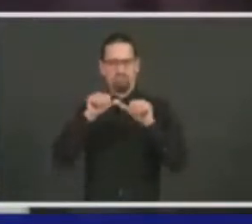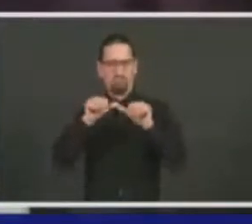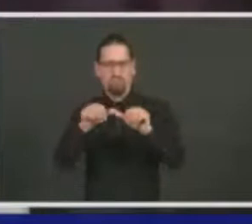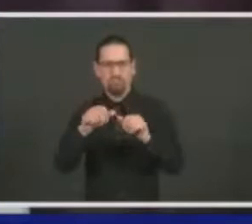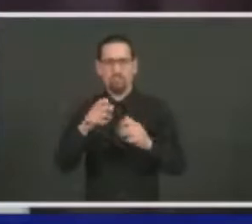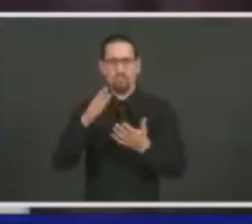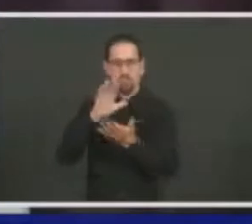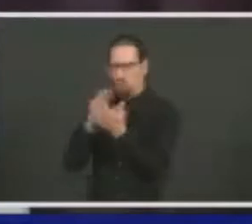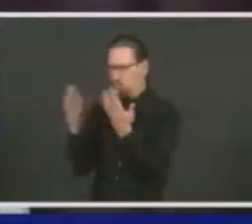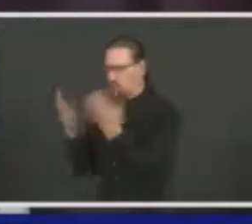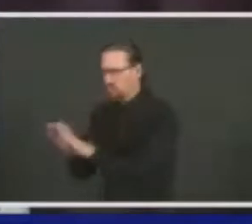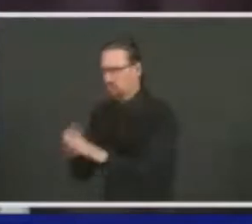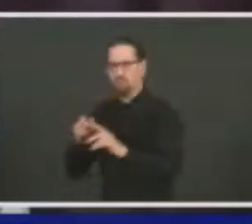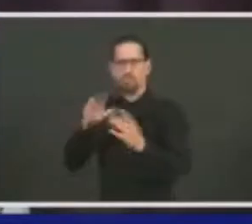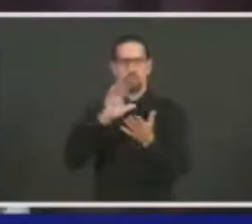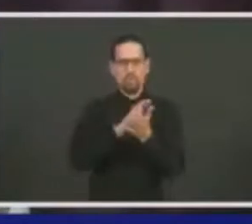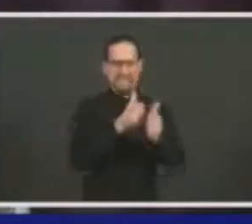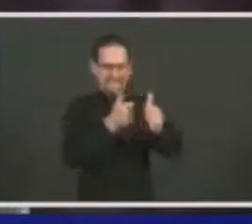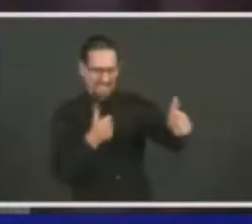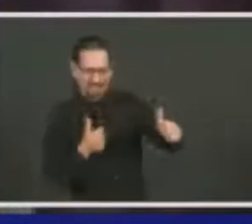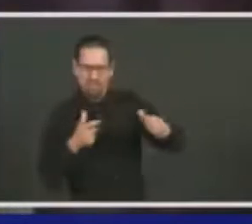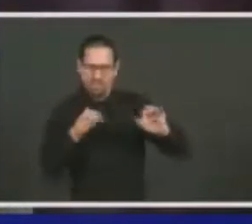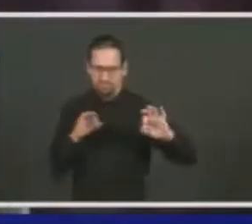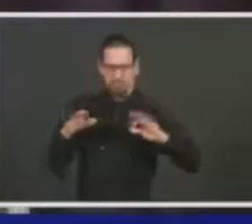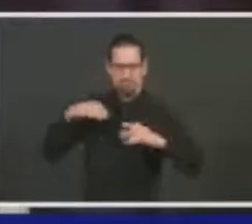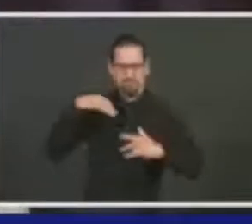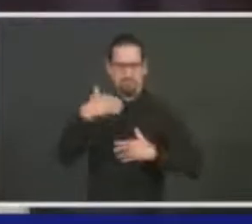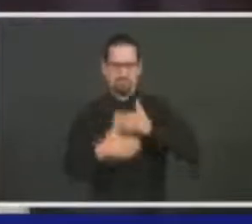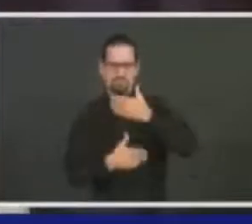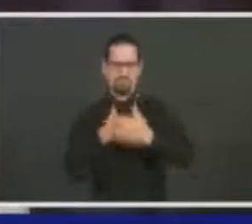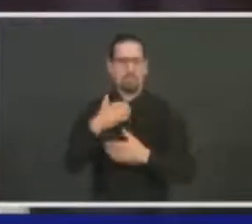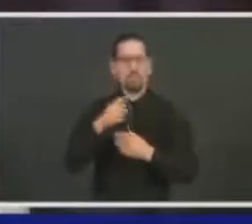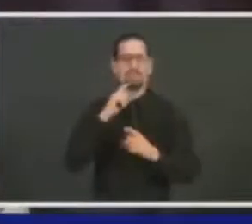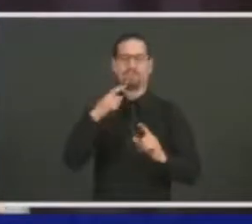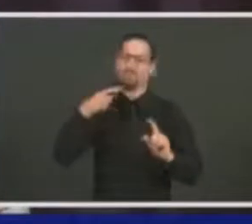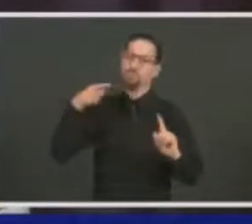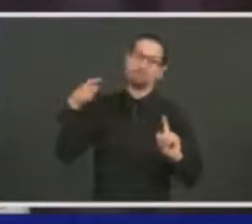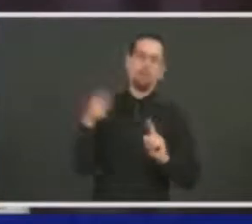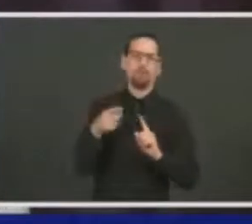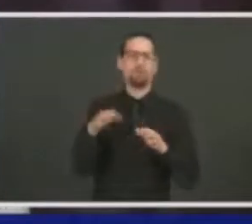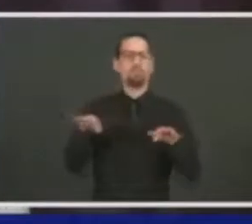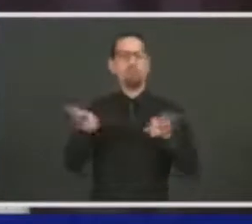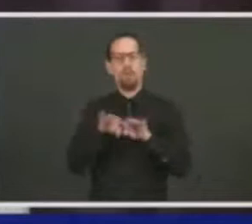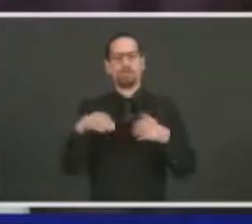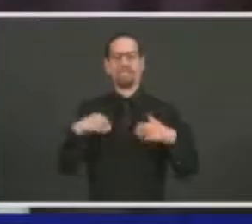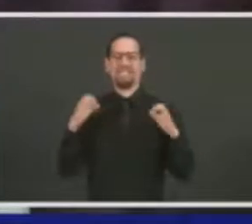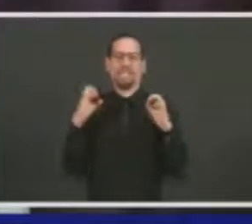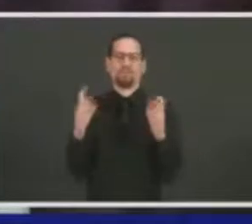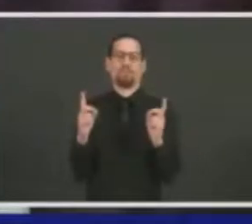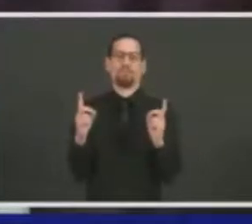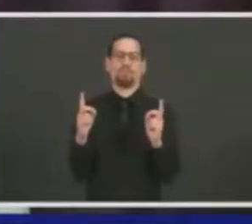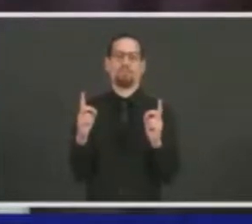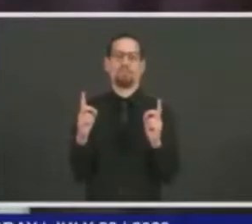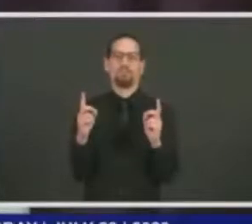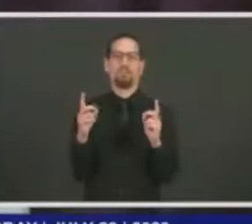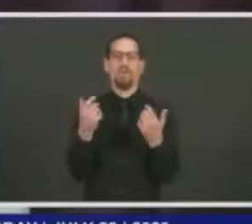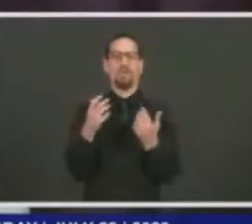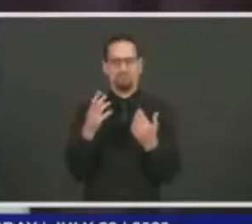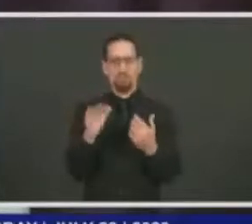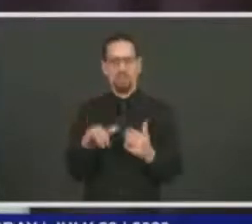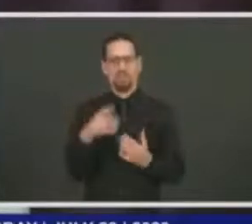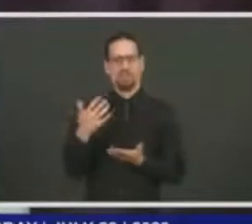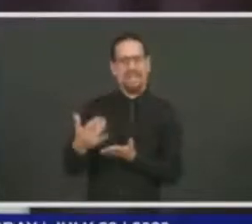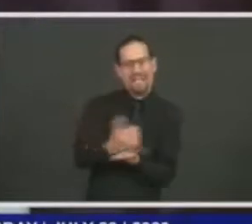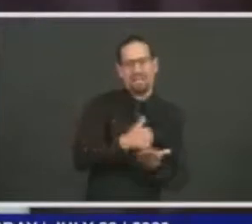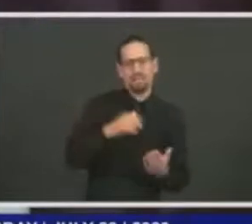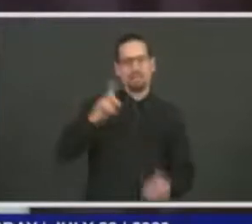students continued to get an education. How do we do that? We looked at the data. As you heard the governor, that's what we're going to